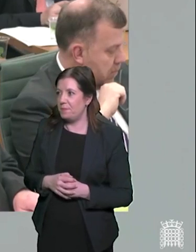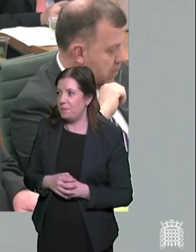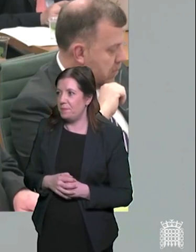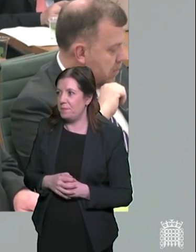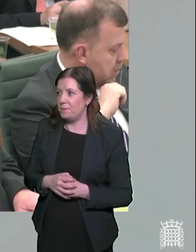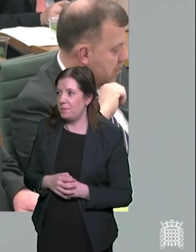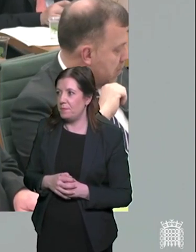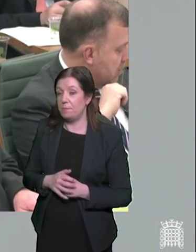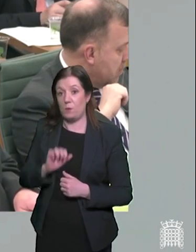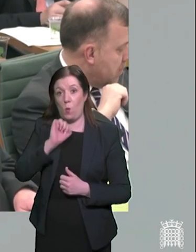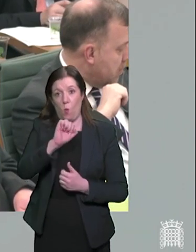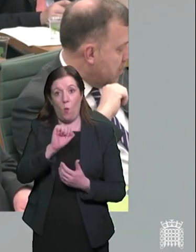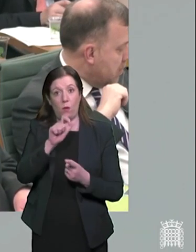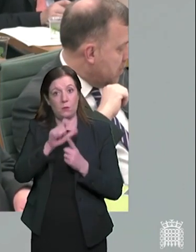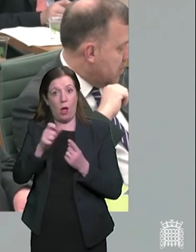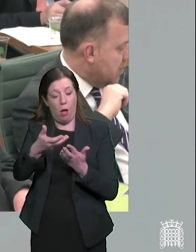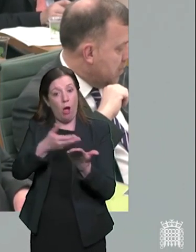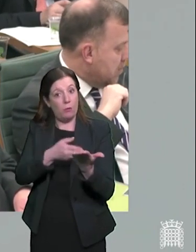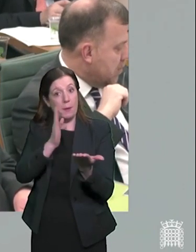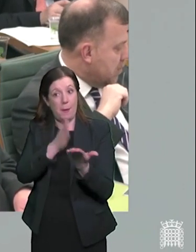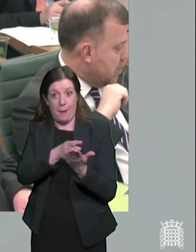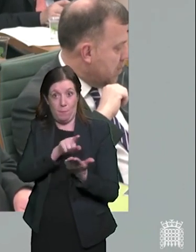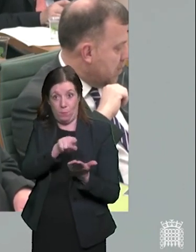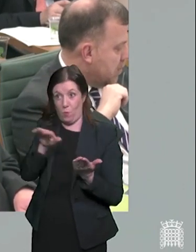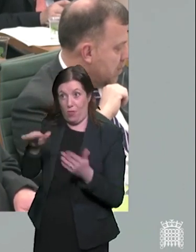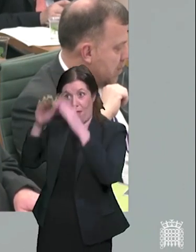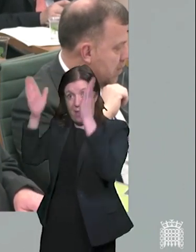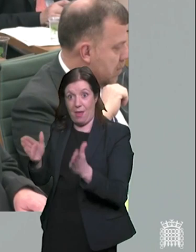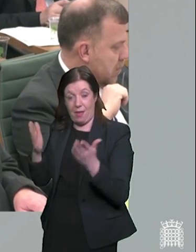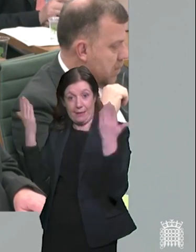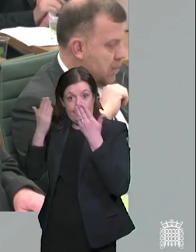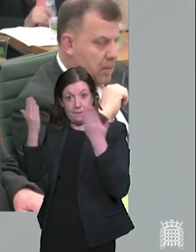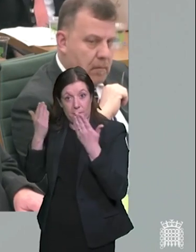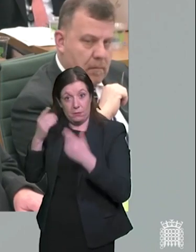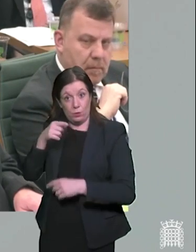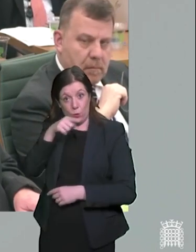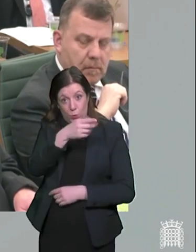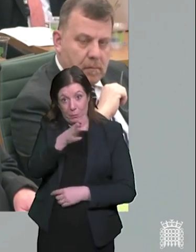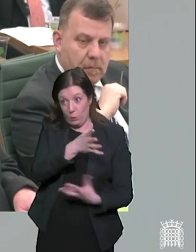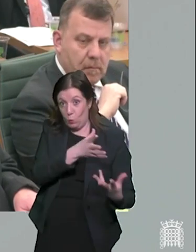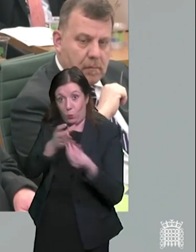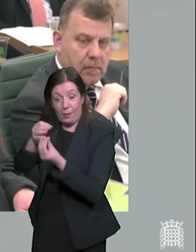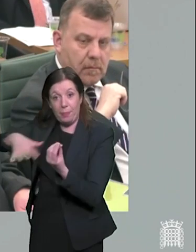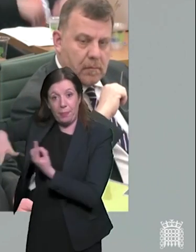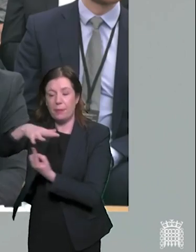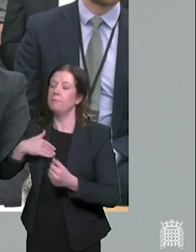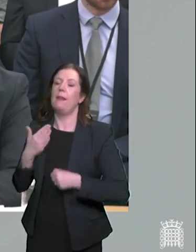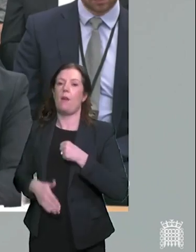Your official diary confirms that you were in 10 Downing Street that evening. Did you at any time join this gathering?